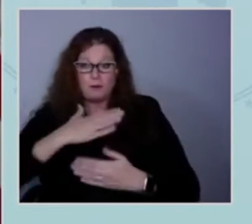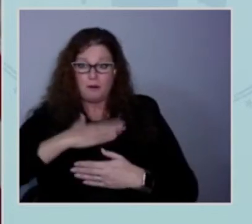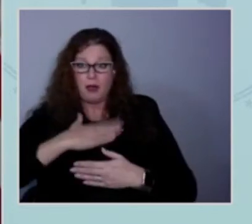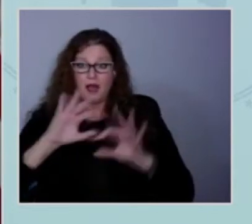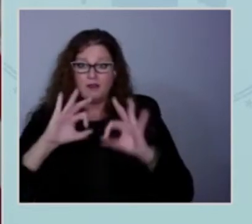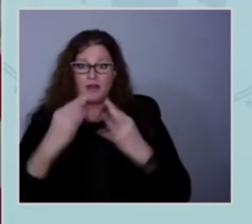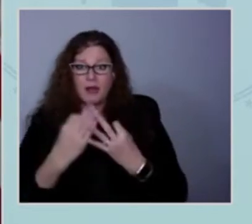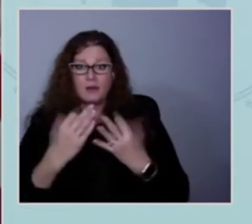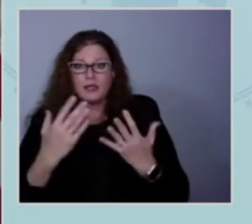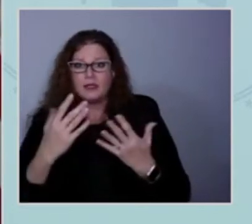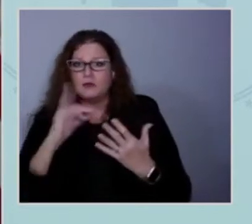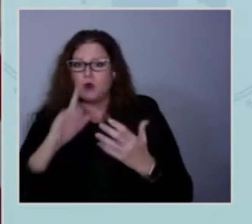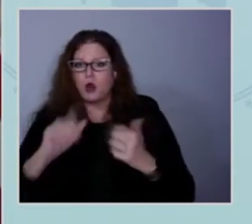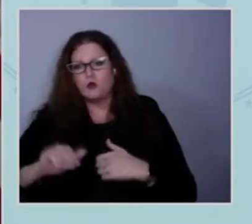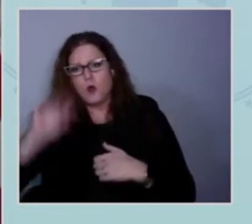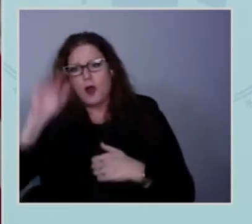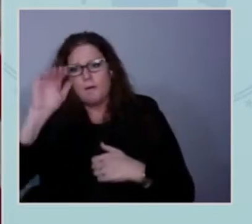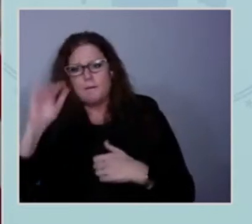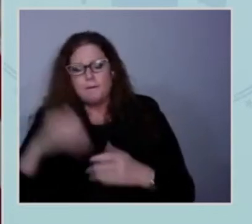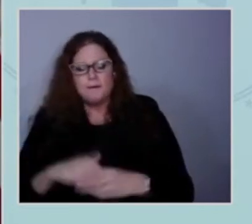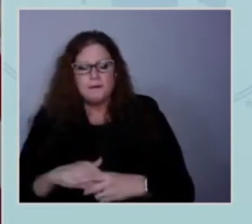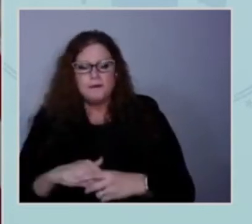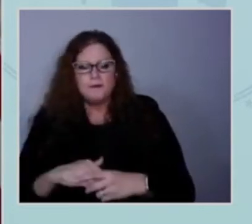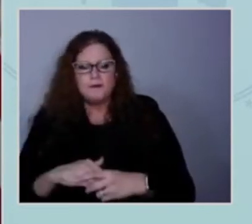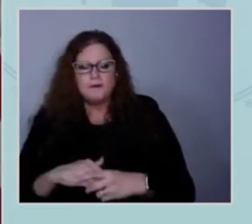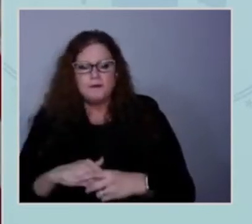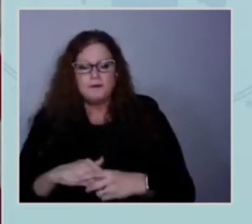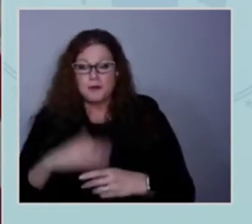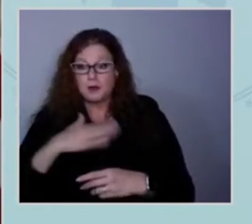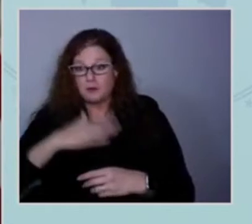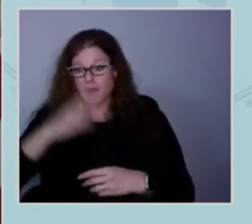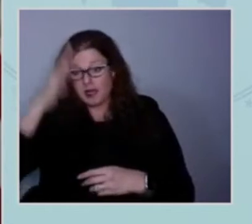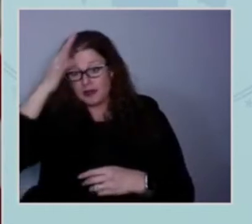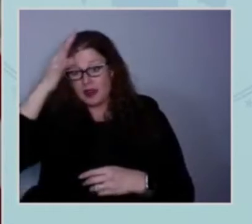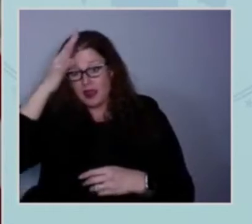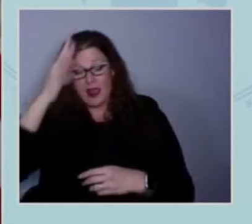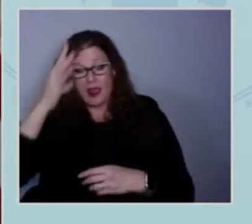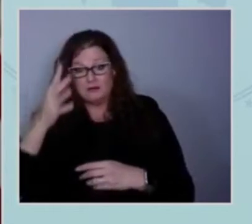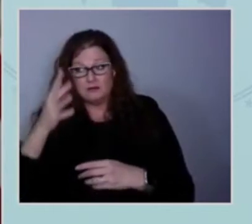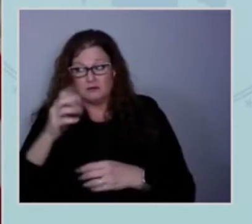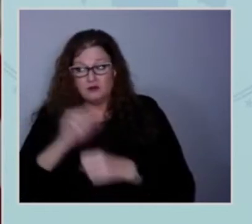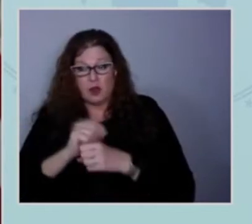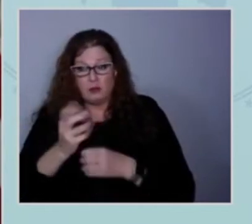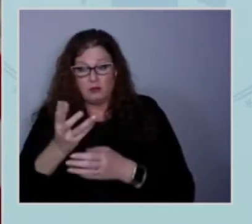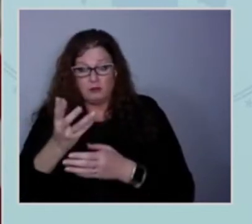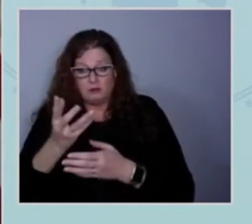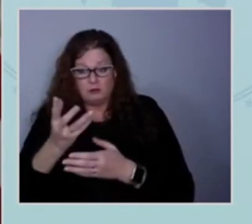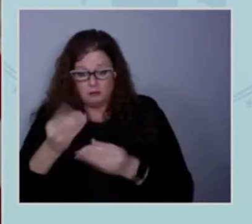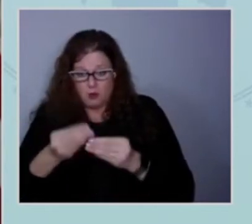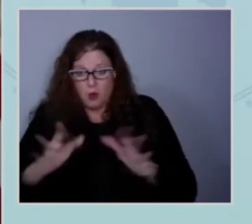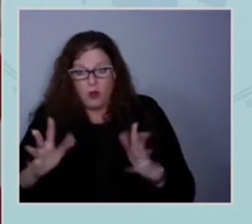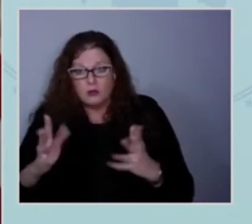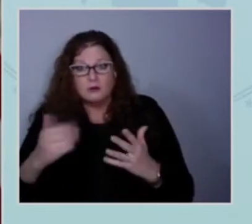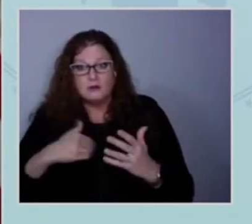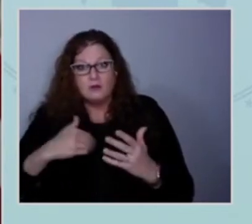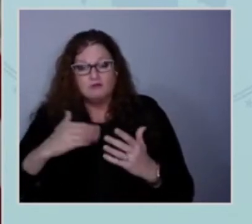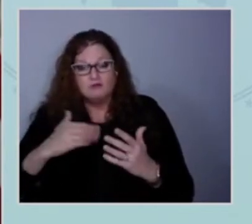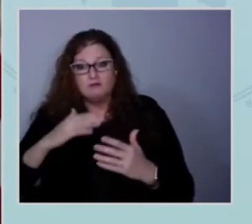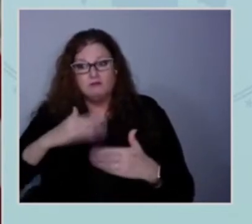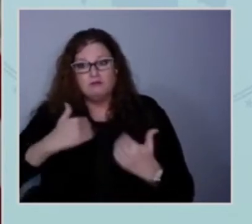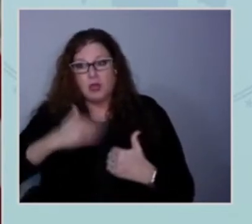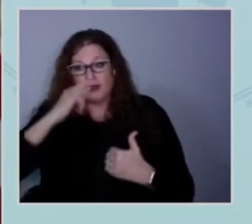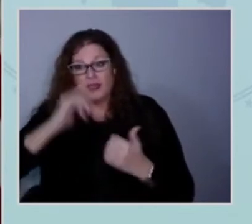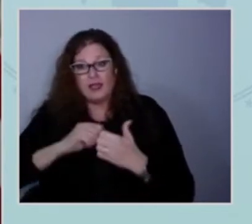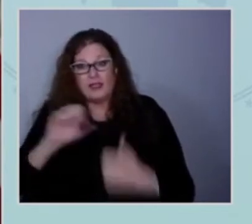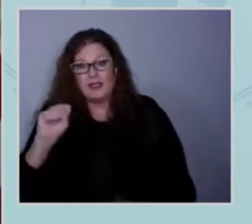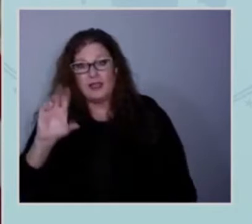think about families like yours, family like mine, families like I grew up in, where, my dad, when he lost